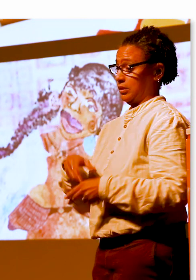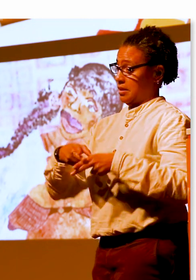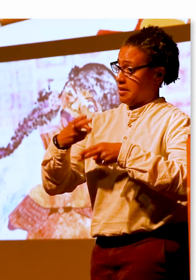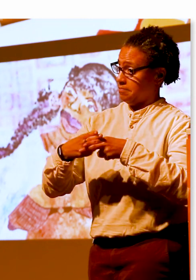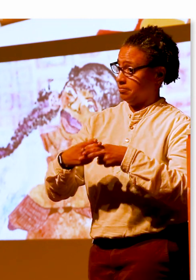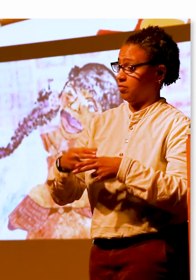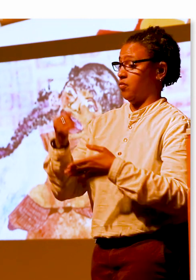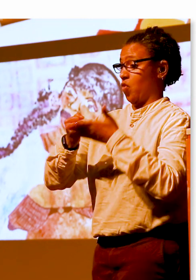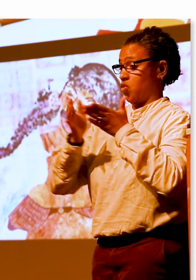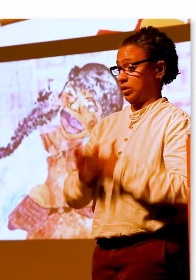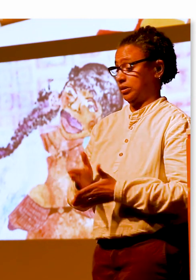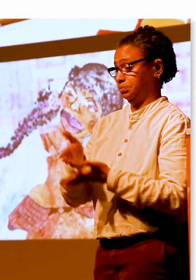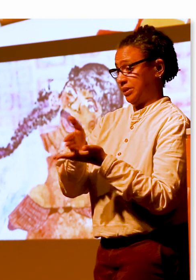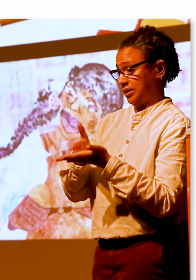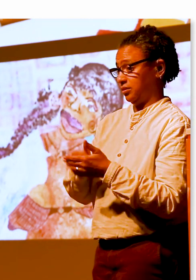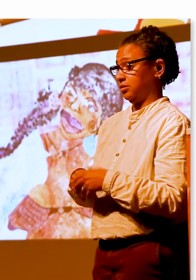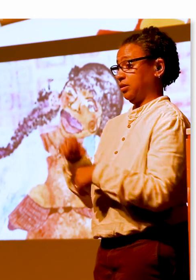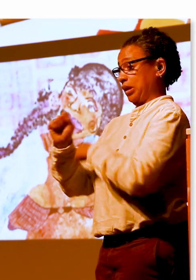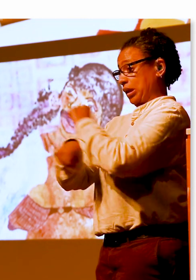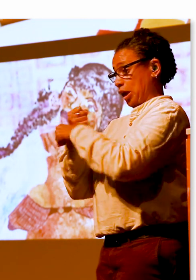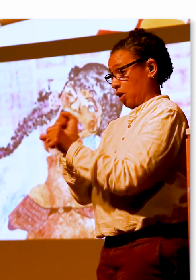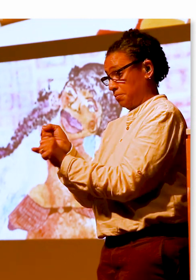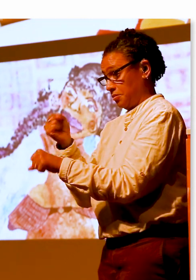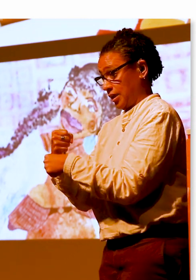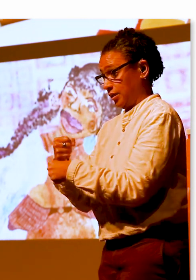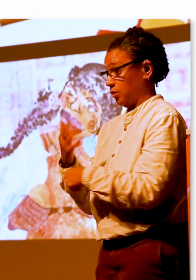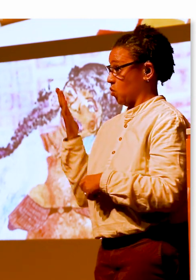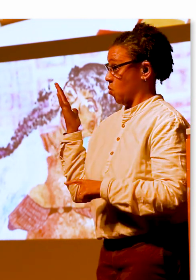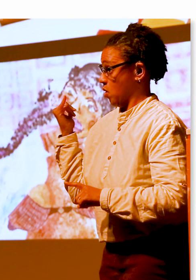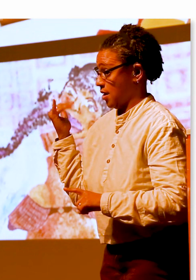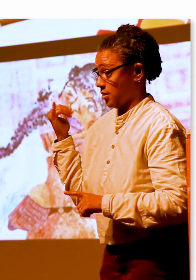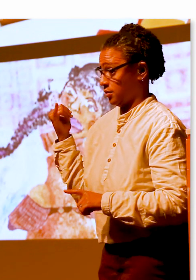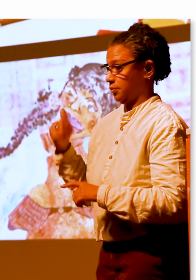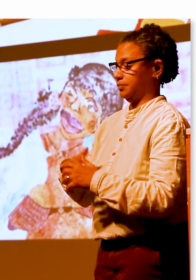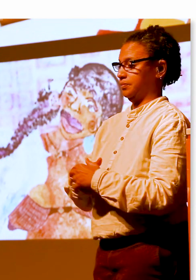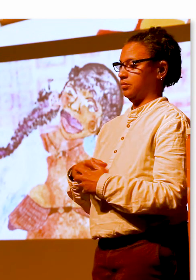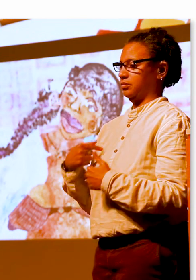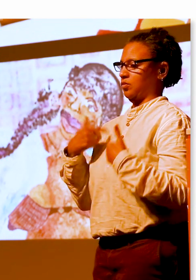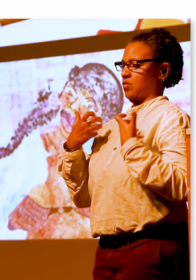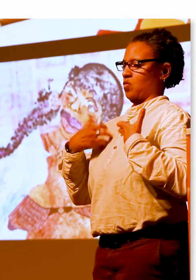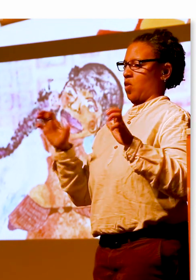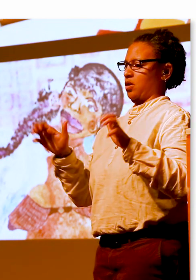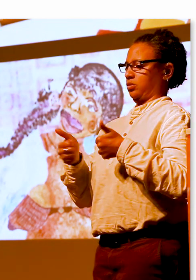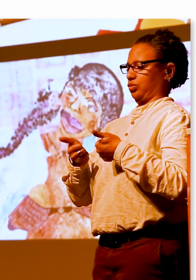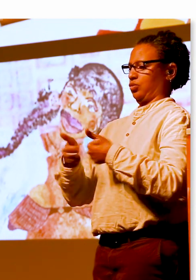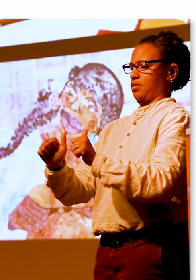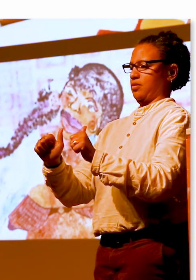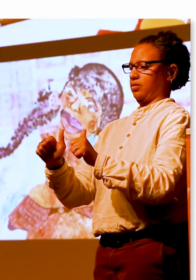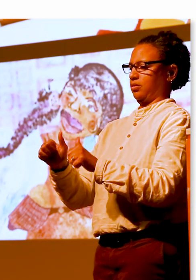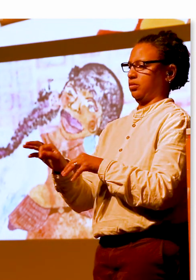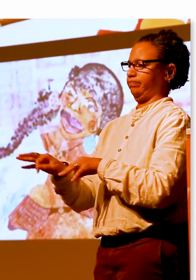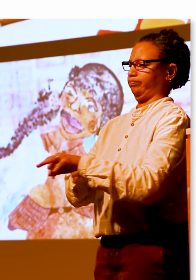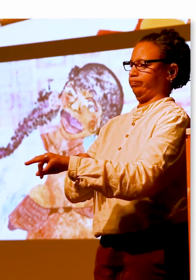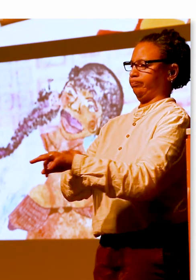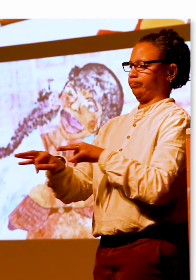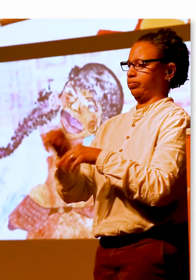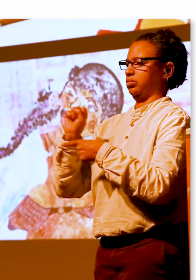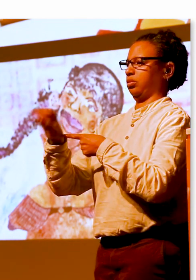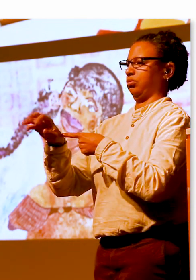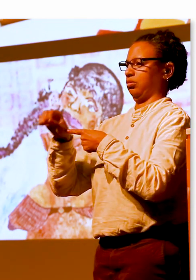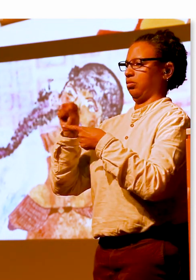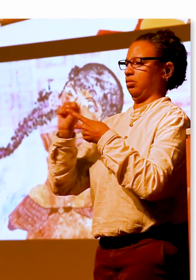created. Because I didn't want to try to define what the work should be to